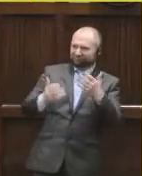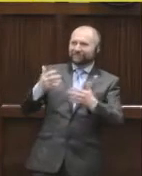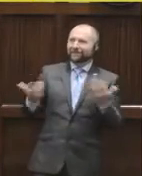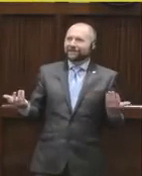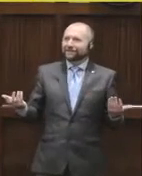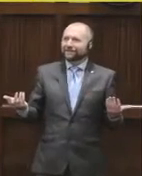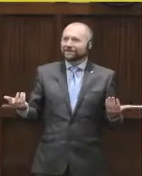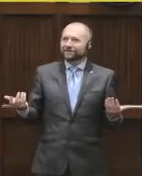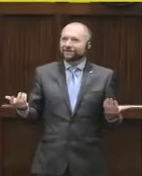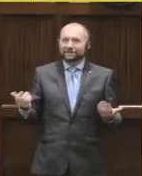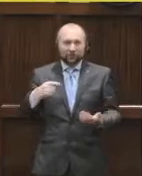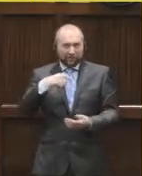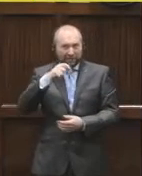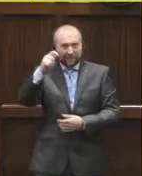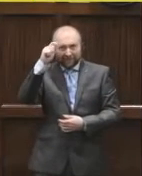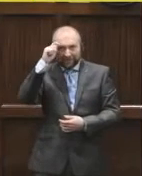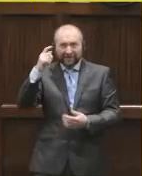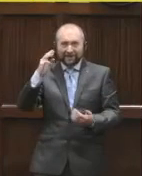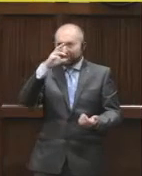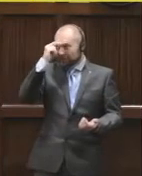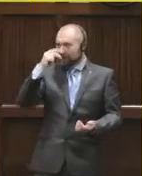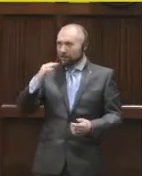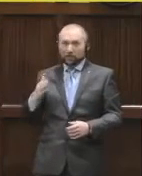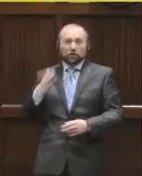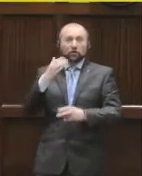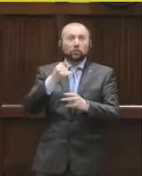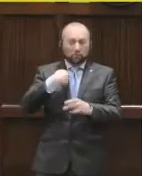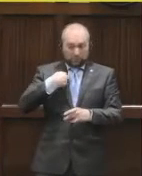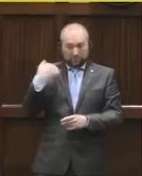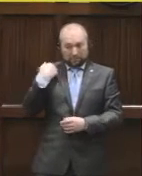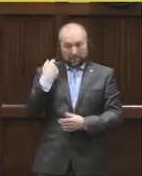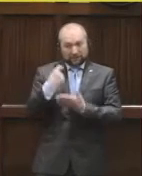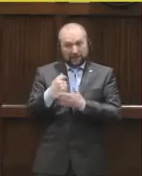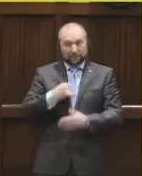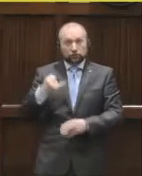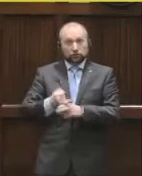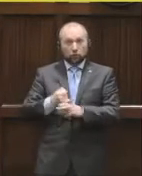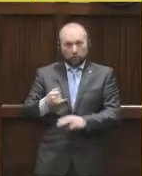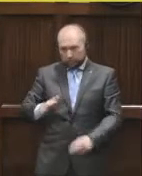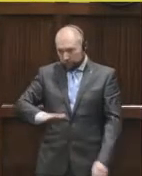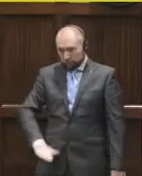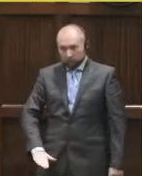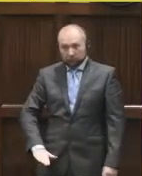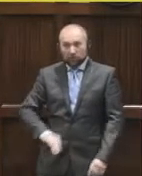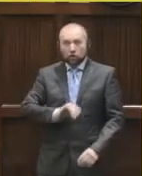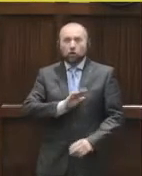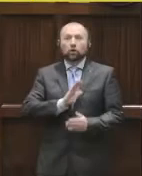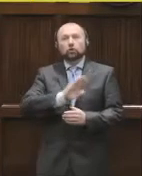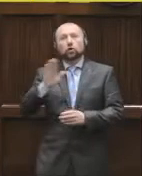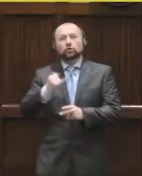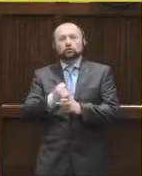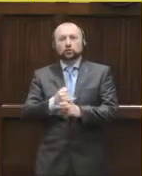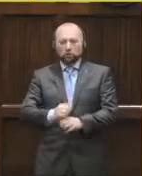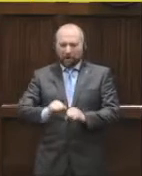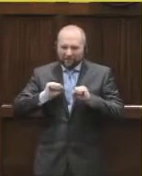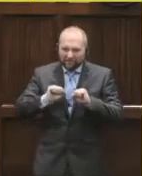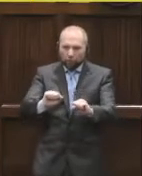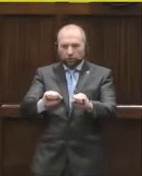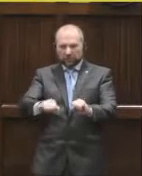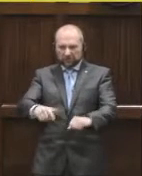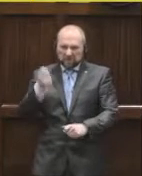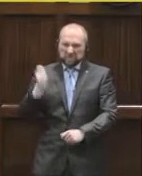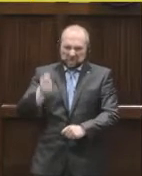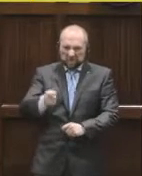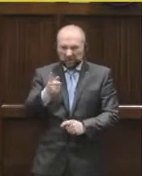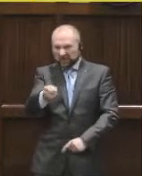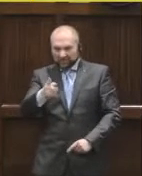when I go to school, and said the Irish was any bit into us and we rejected it, but it's important that we be all embracing